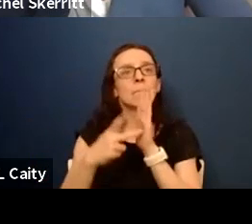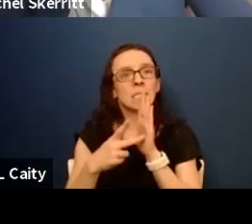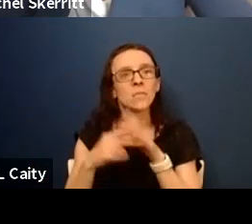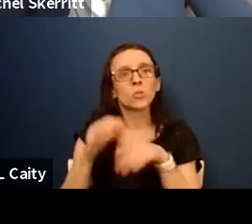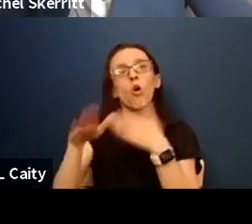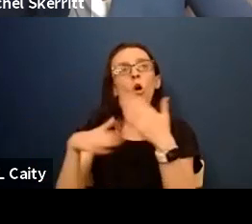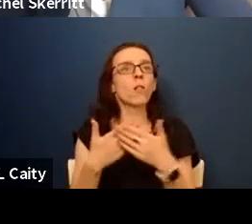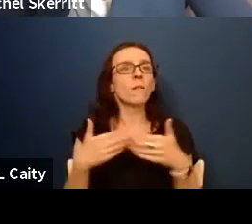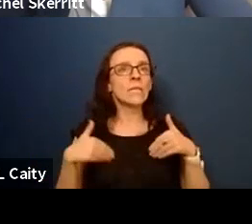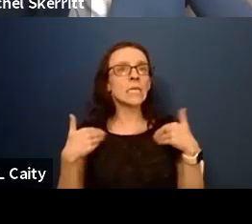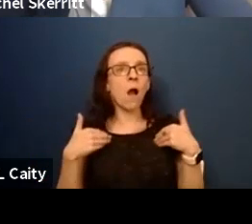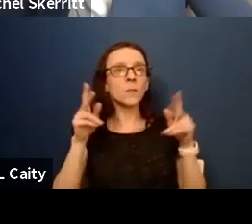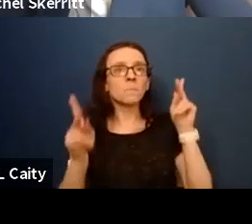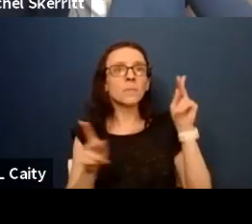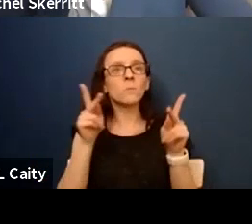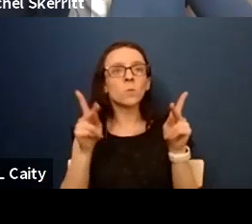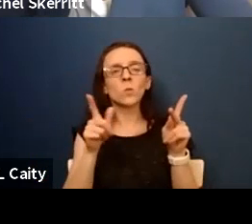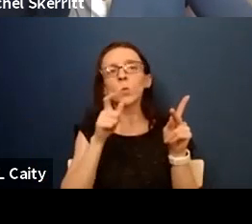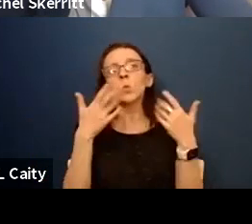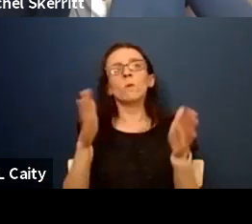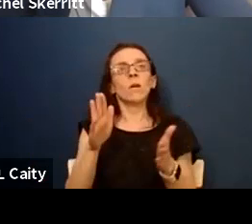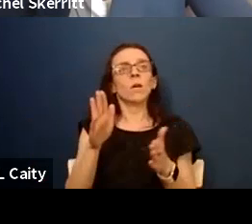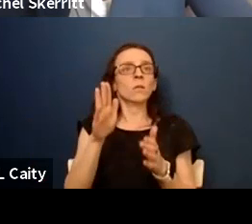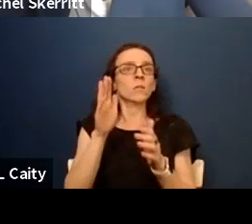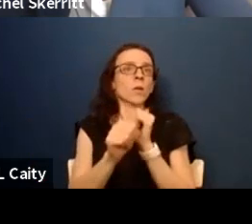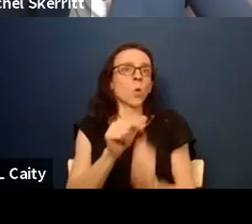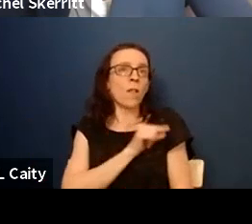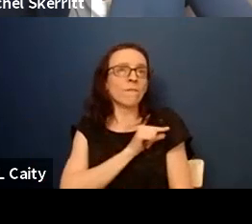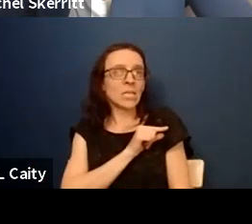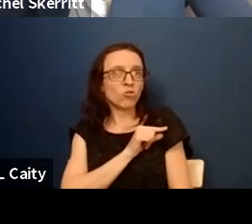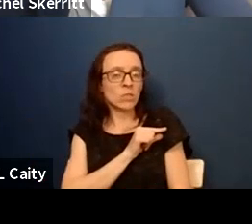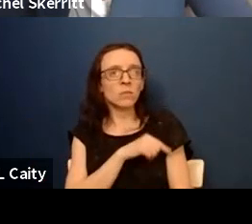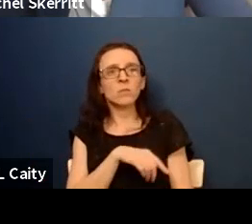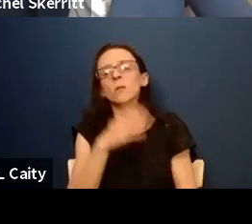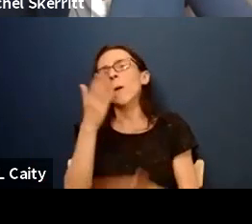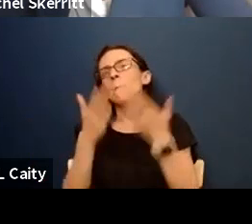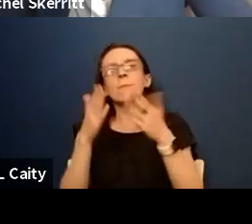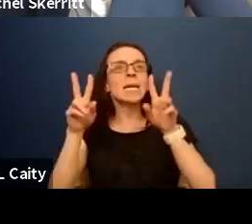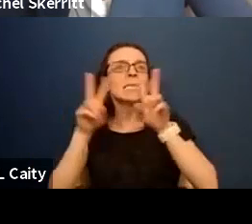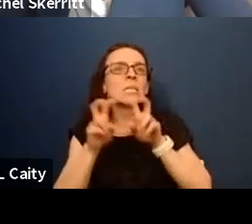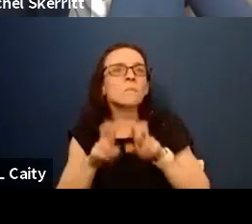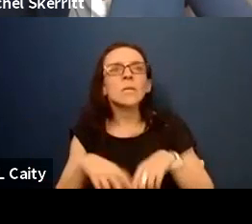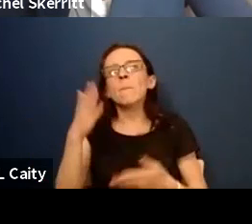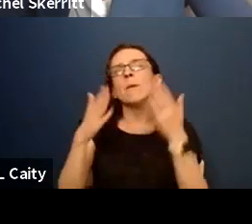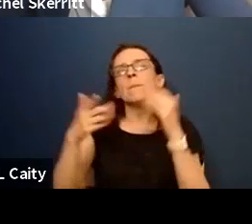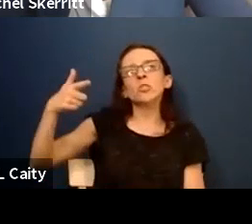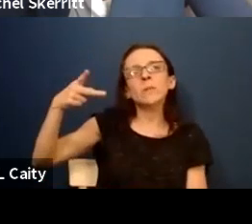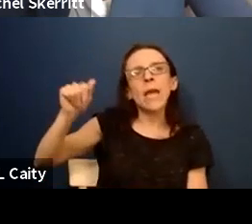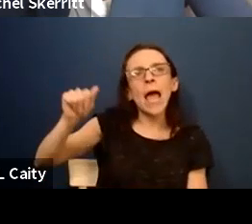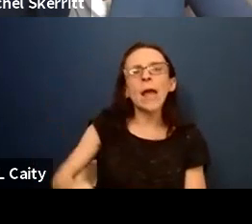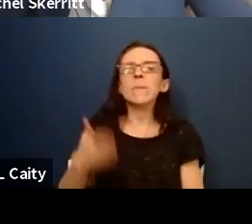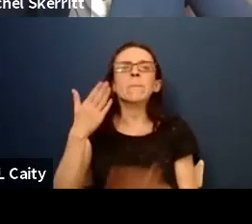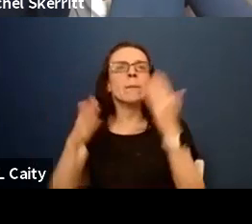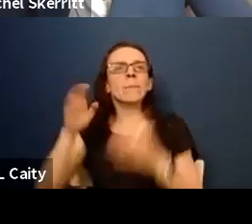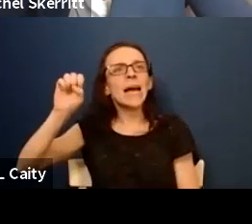young people who have qualified, whether that is assessment, GPA, essay,